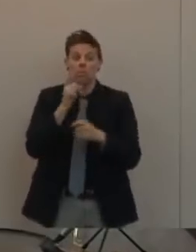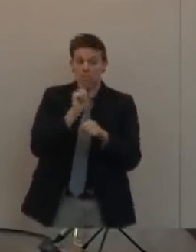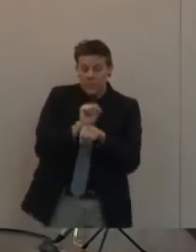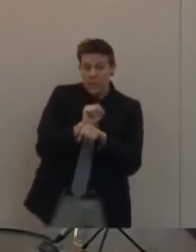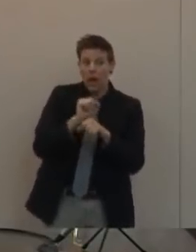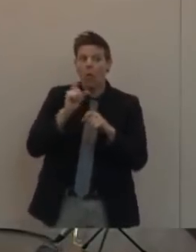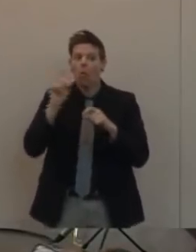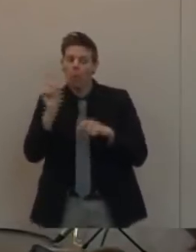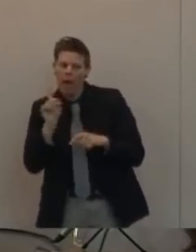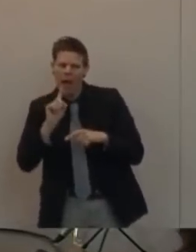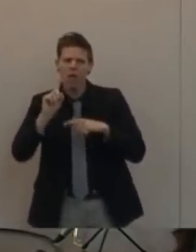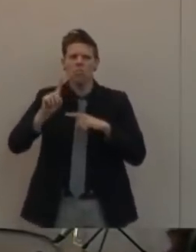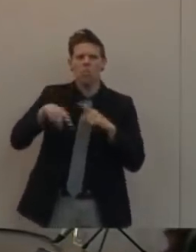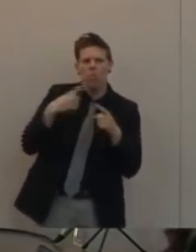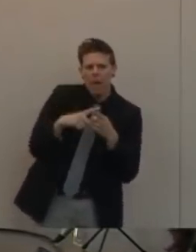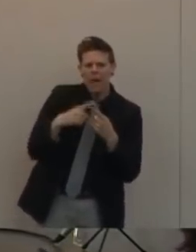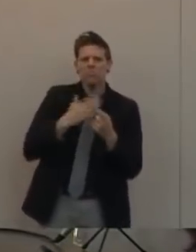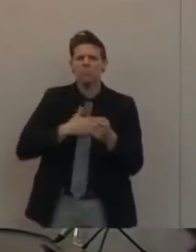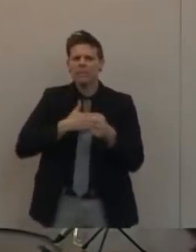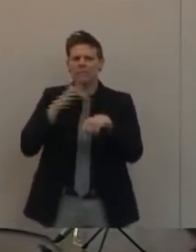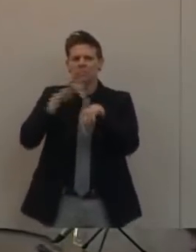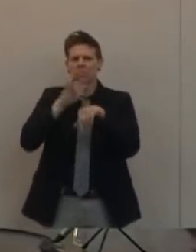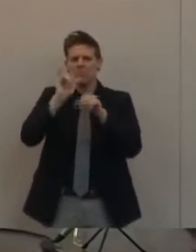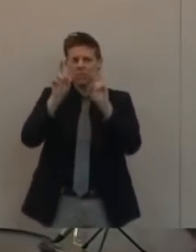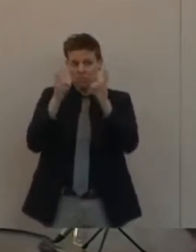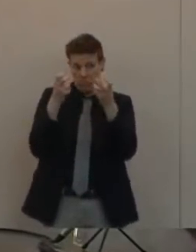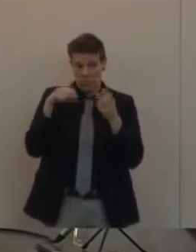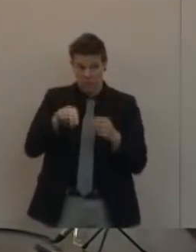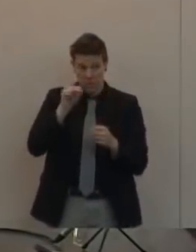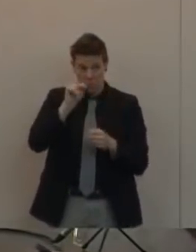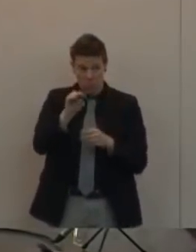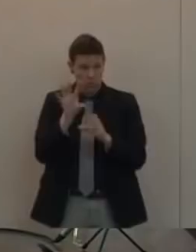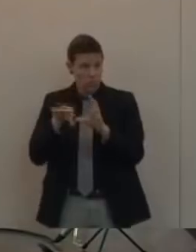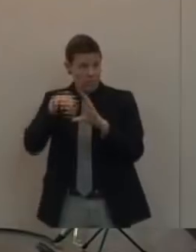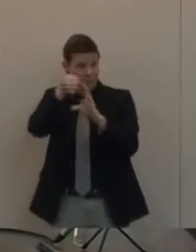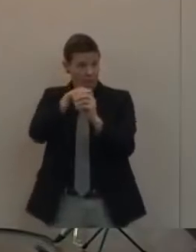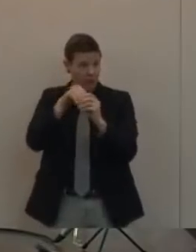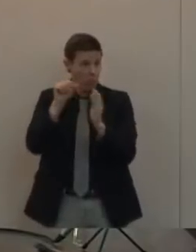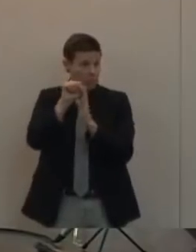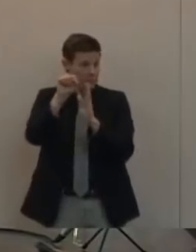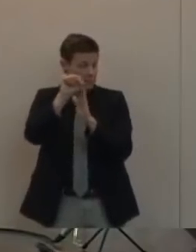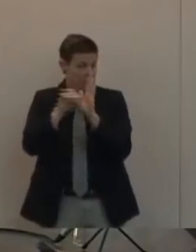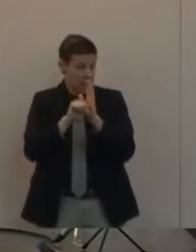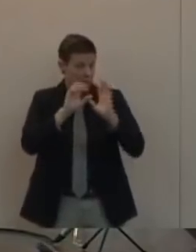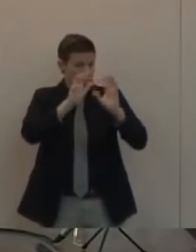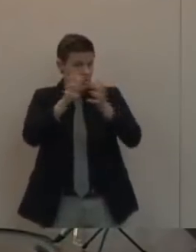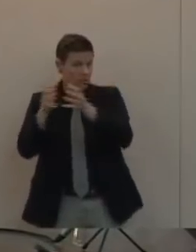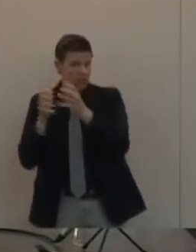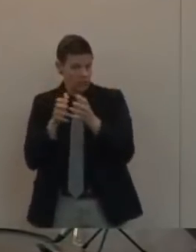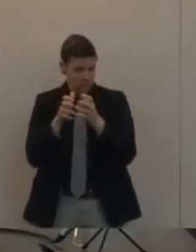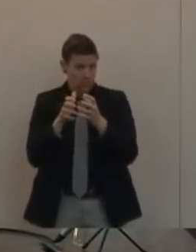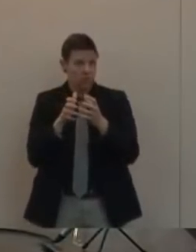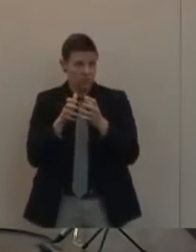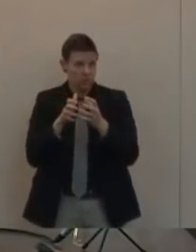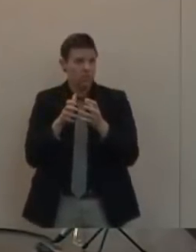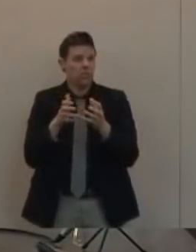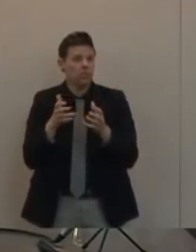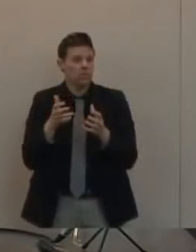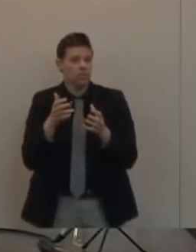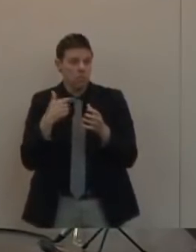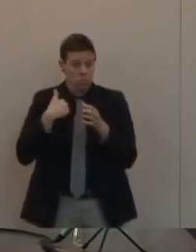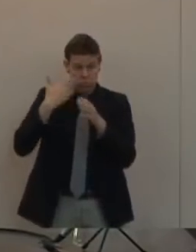I wondered if New Mexico is sort of involved with state consortiums, whether it's sharing anything, whether it's receiving anything from other